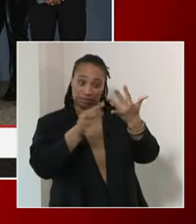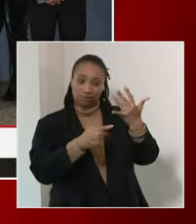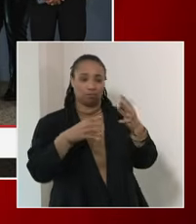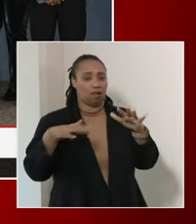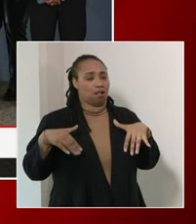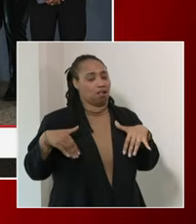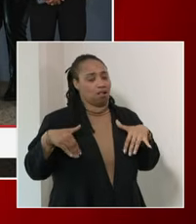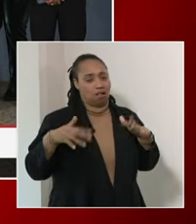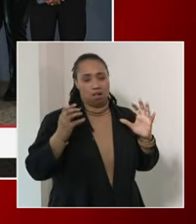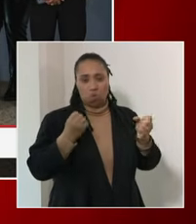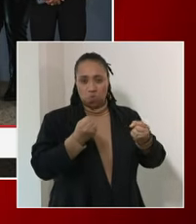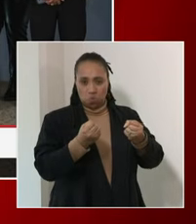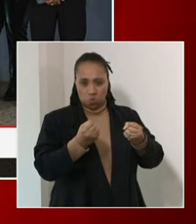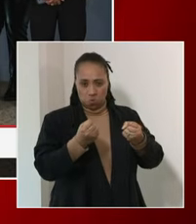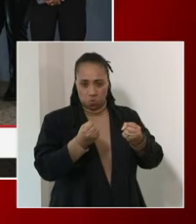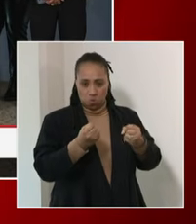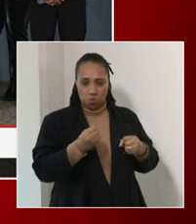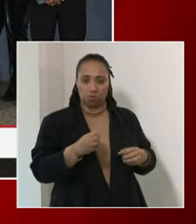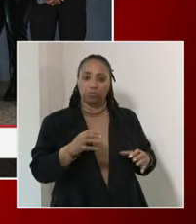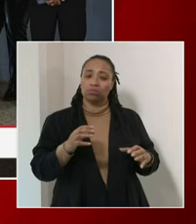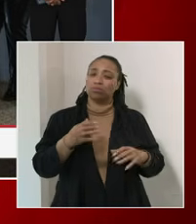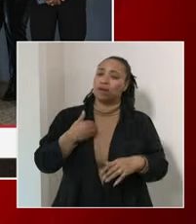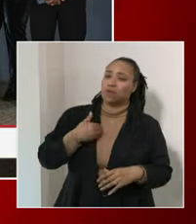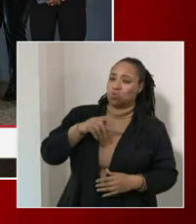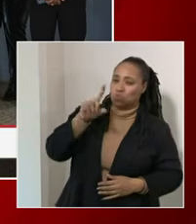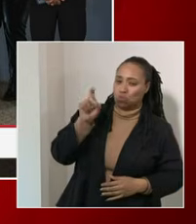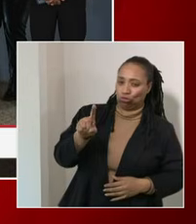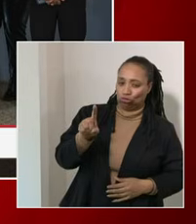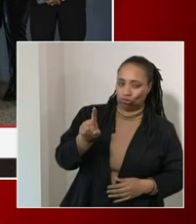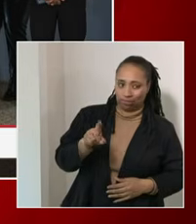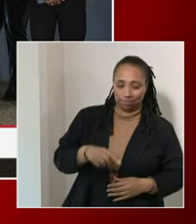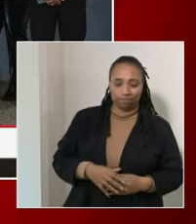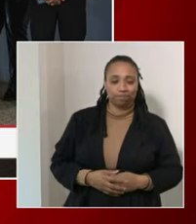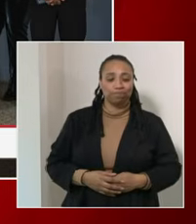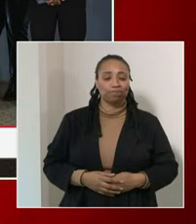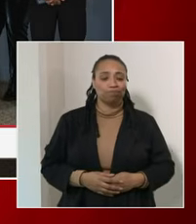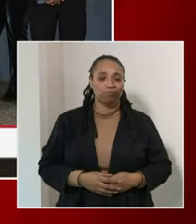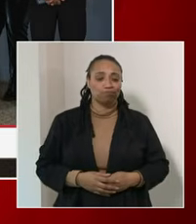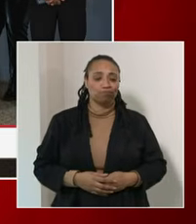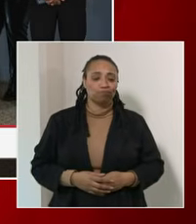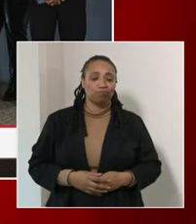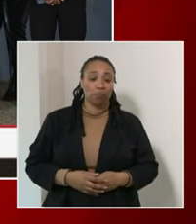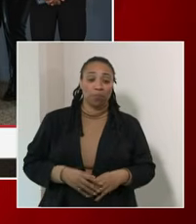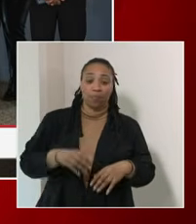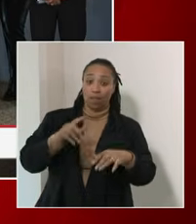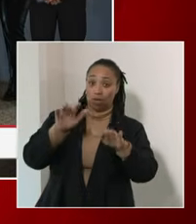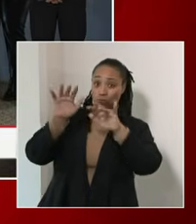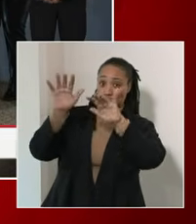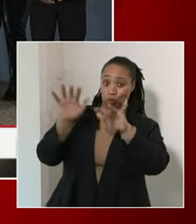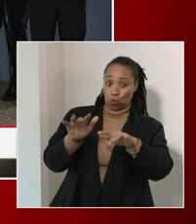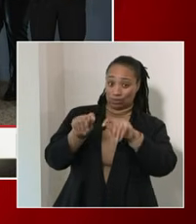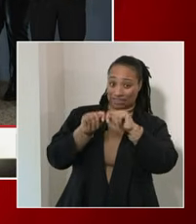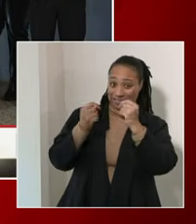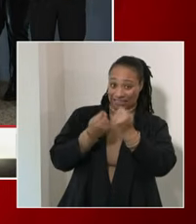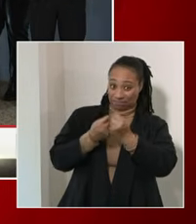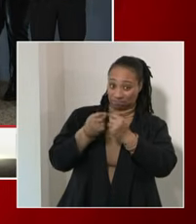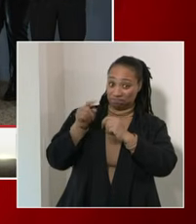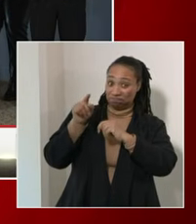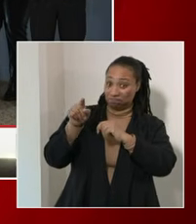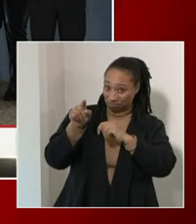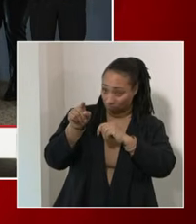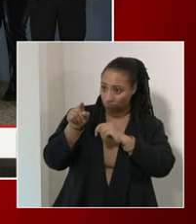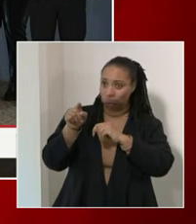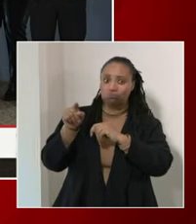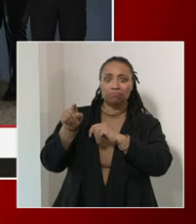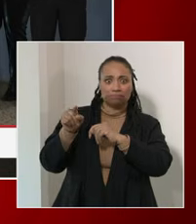I wanted to piggyback off Mark's question earlier about the teams going out today to remind people to clear the sidewalks. Are they giving a time frame, like